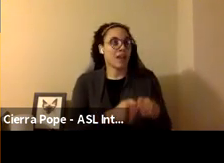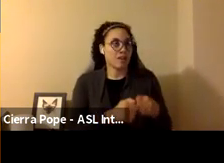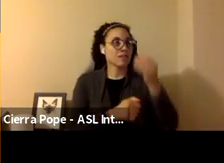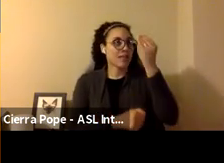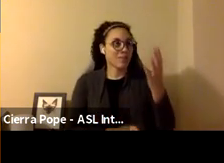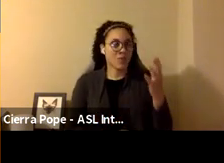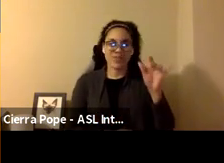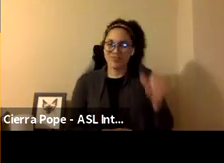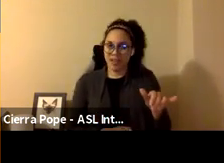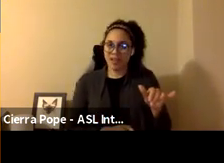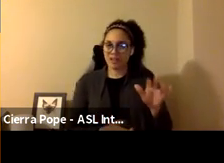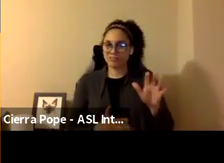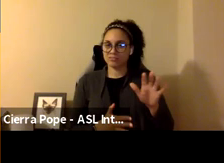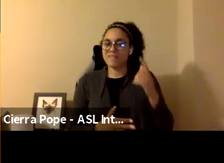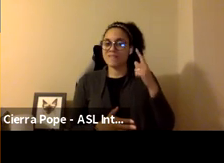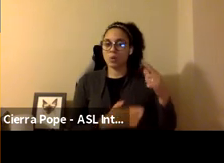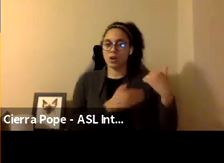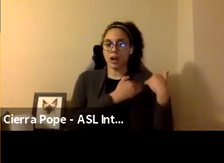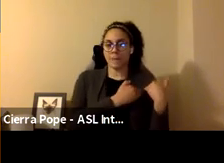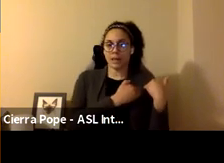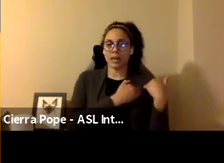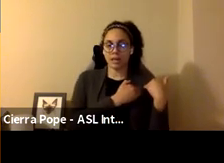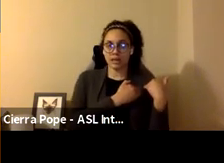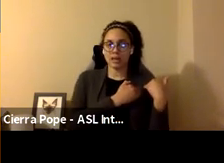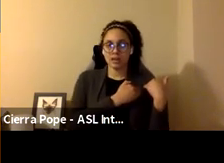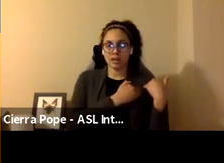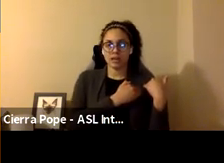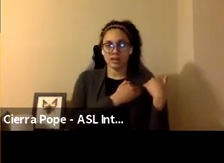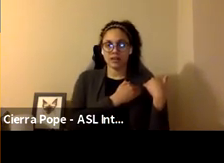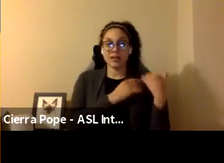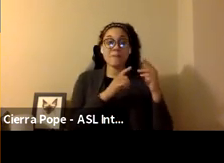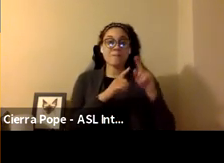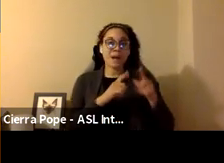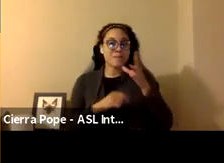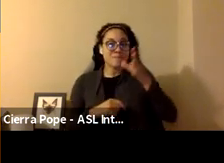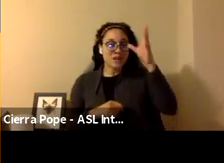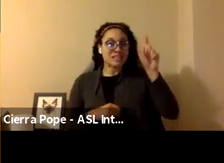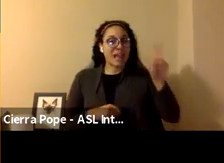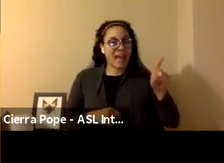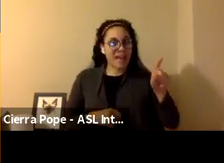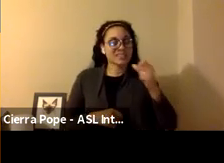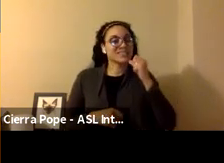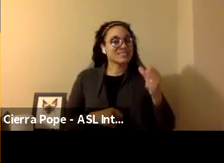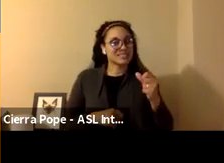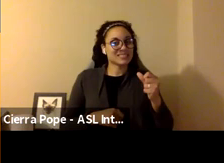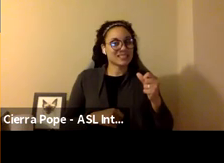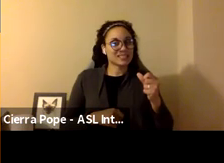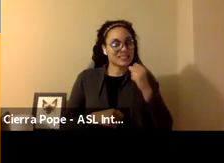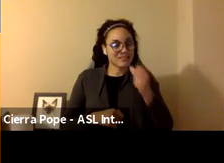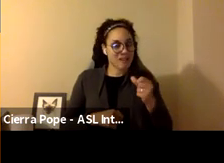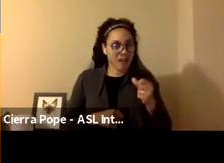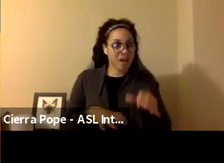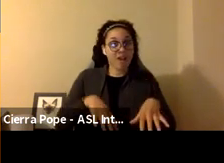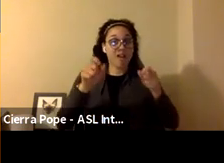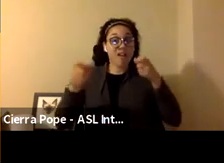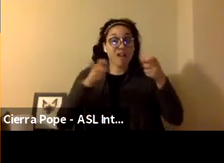Stuff like that for that accountability piece, but you're asking them how to do it, rather than saying, well, I'm going to email the teacher and let her know it's going to